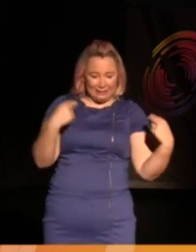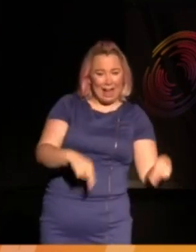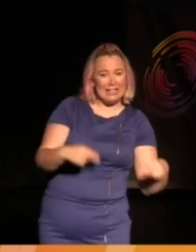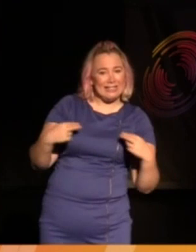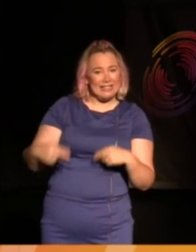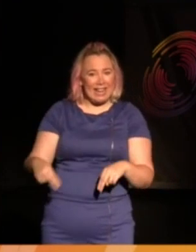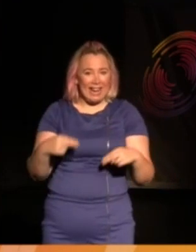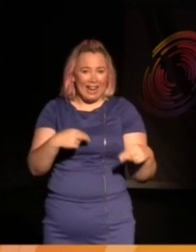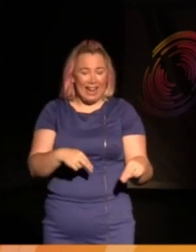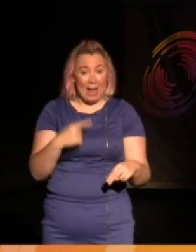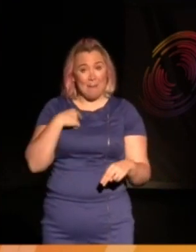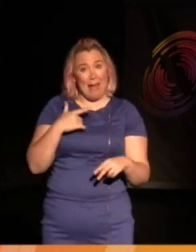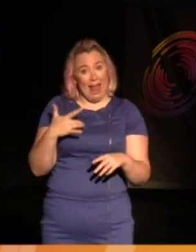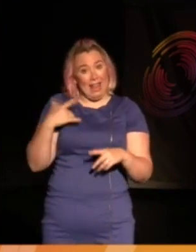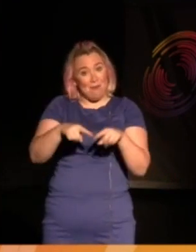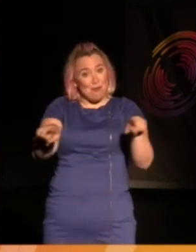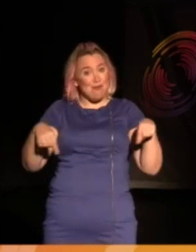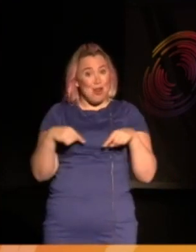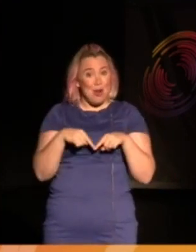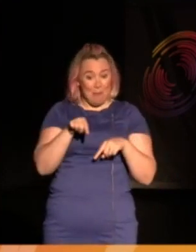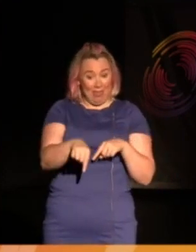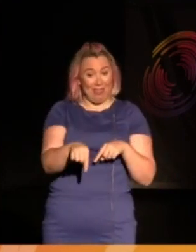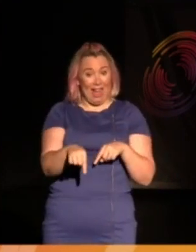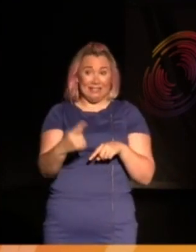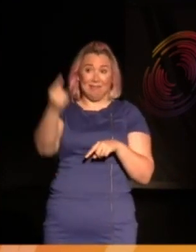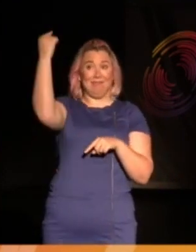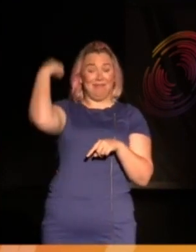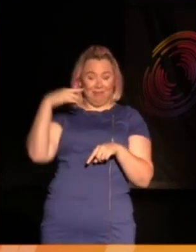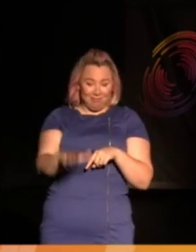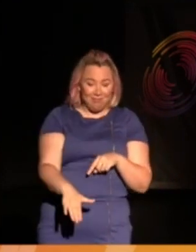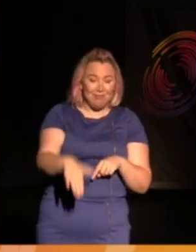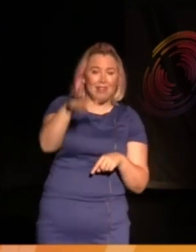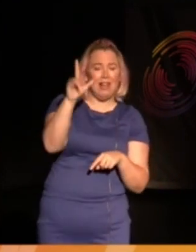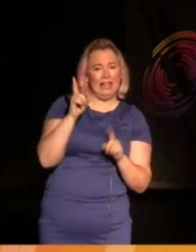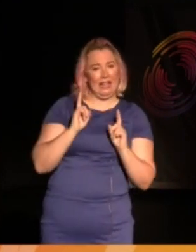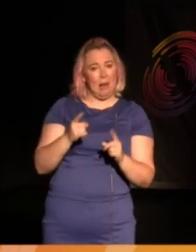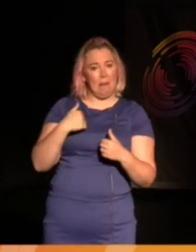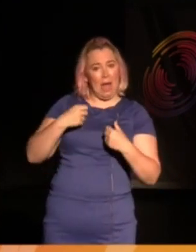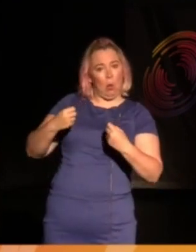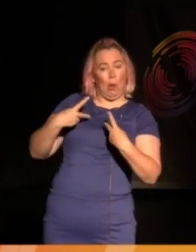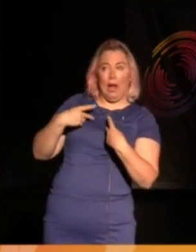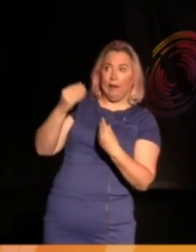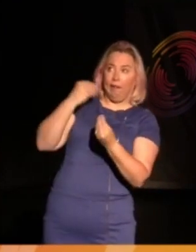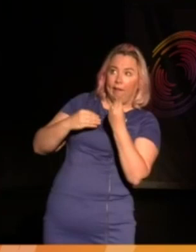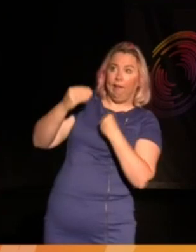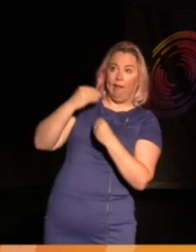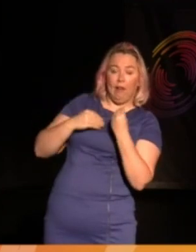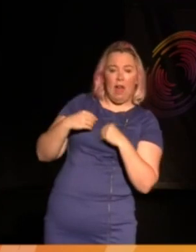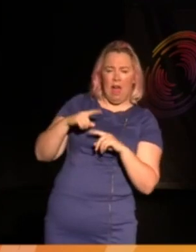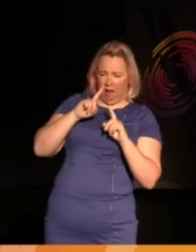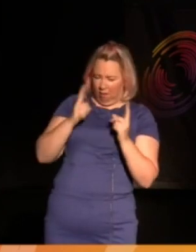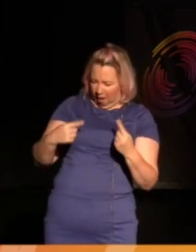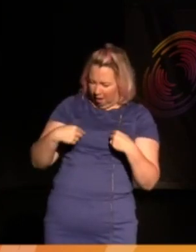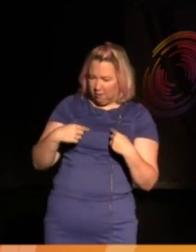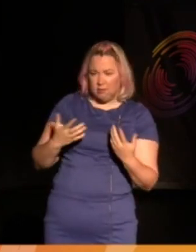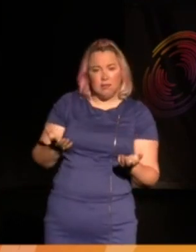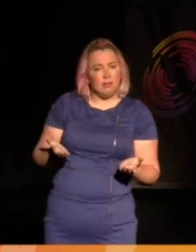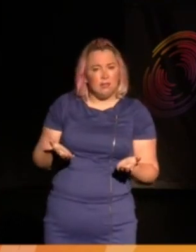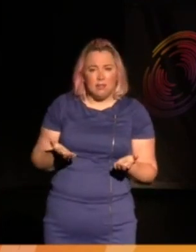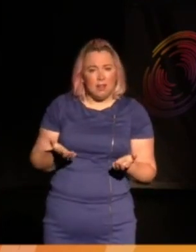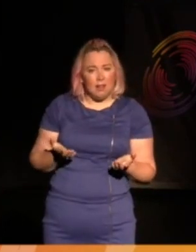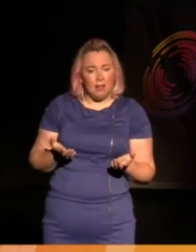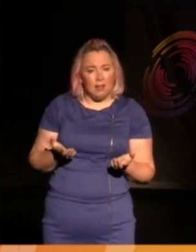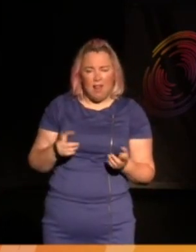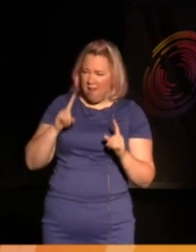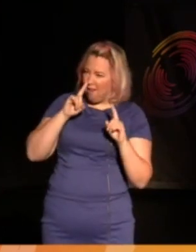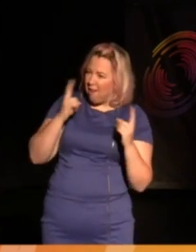living room with my mother, I have been a product of that thinking. I was not possible, and yet